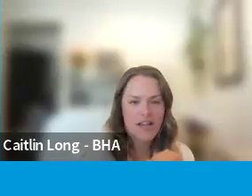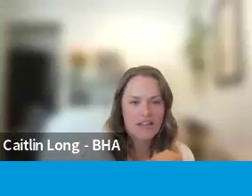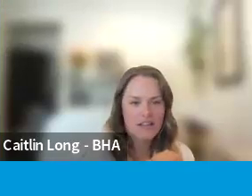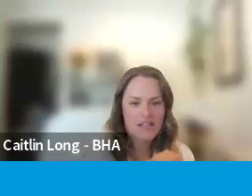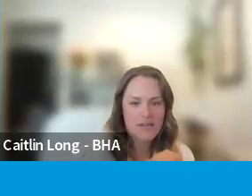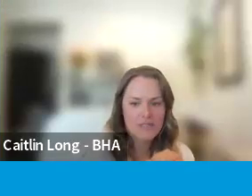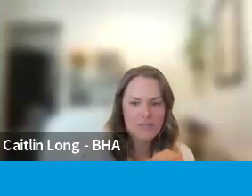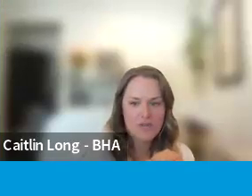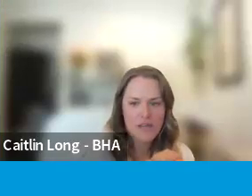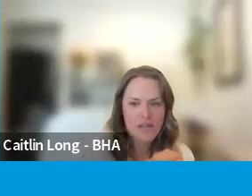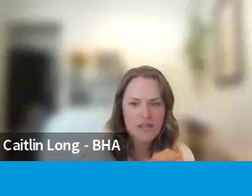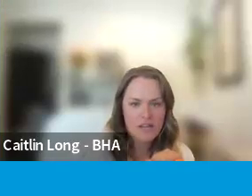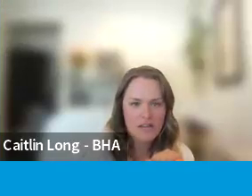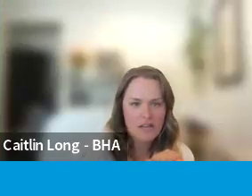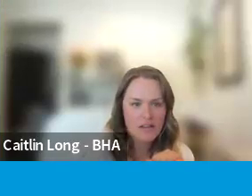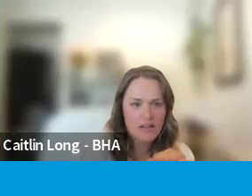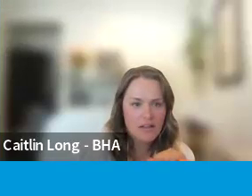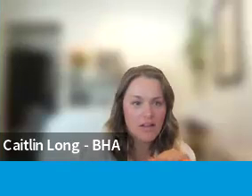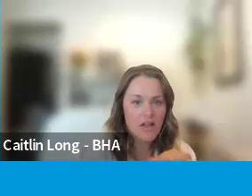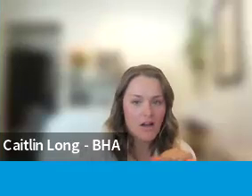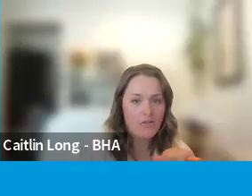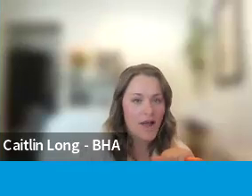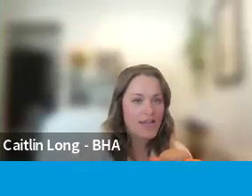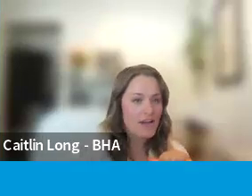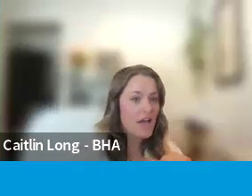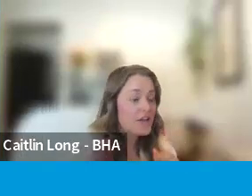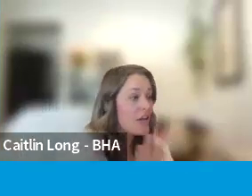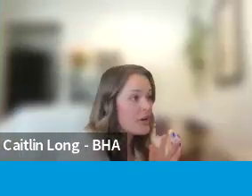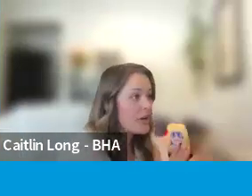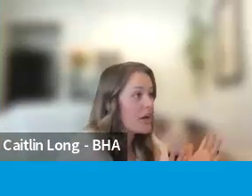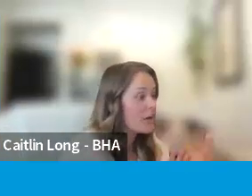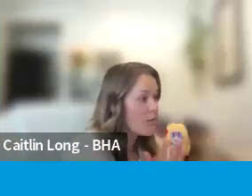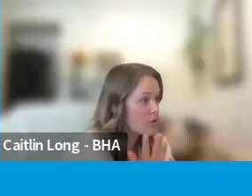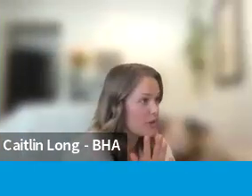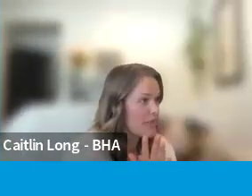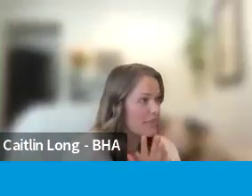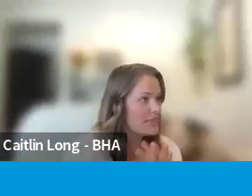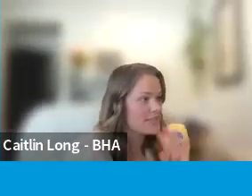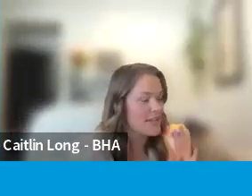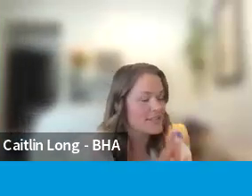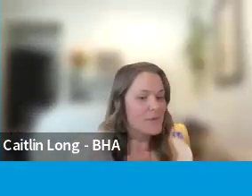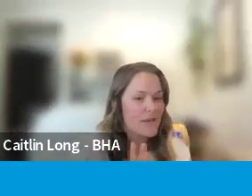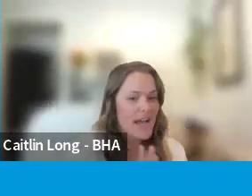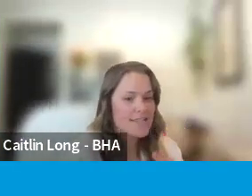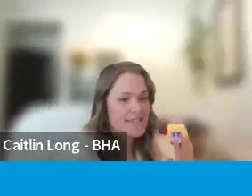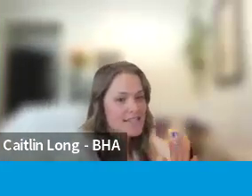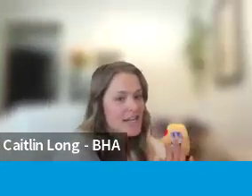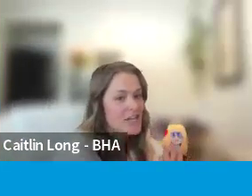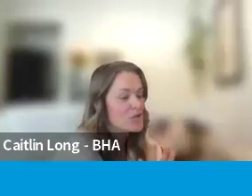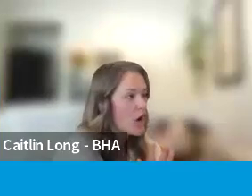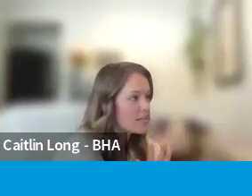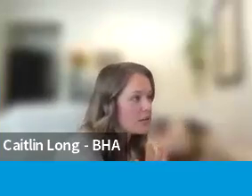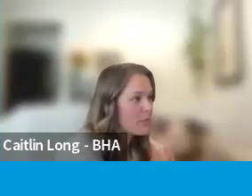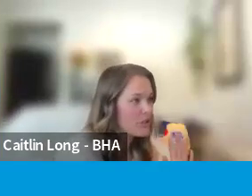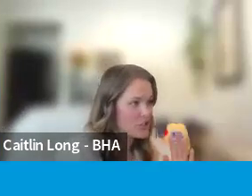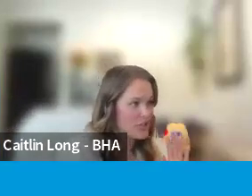All right, gonna keep us moving. All right, another accomplishment that this subcommittee has listed